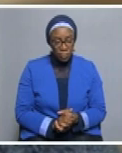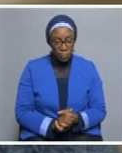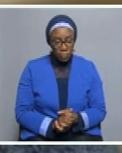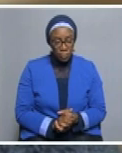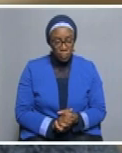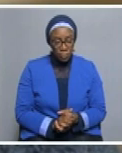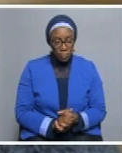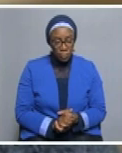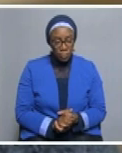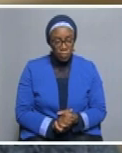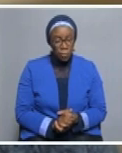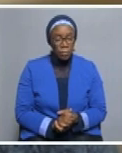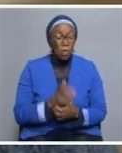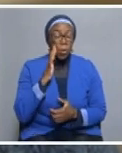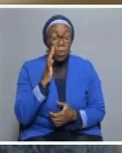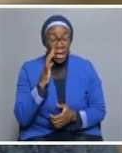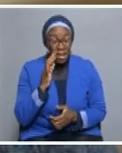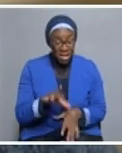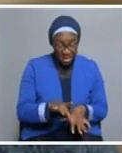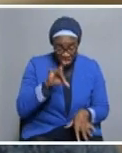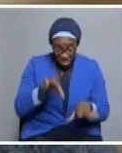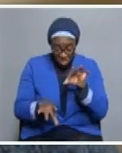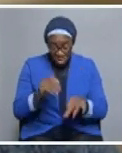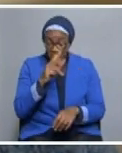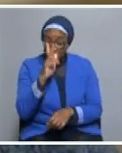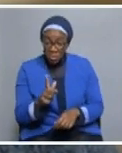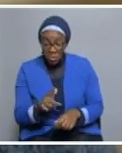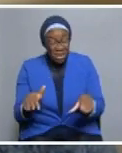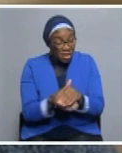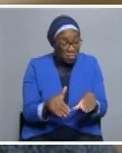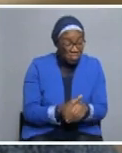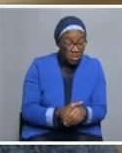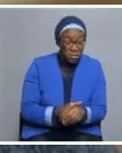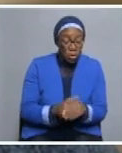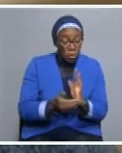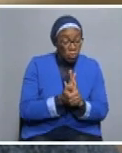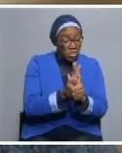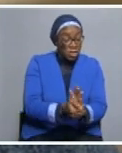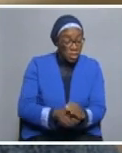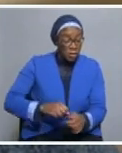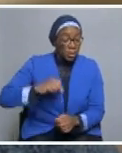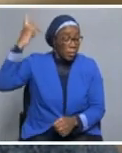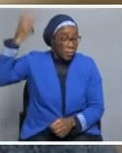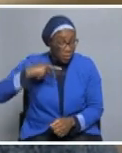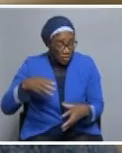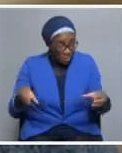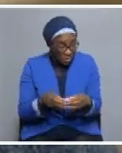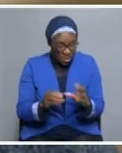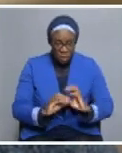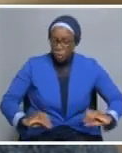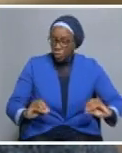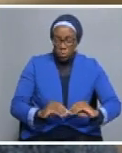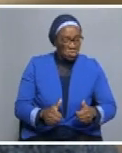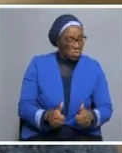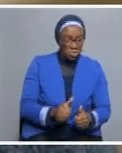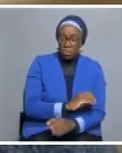doesn't bode well for both confident domestic and internationally in terms of our commitment to address